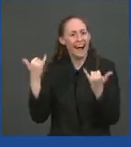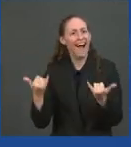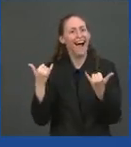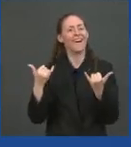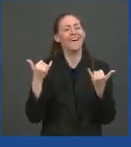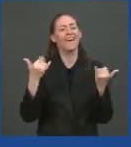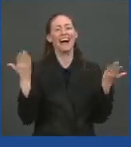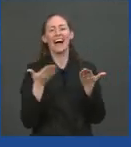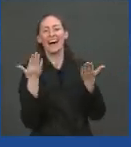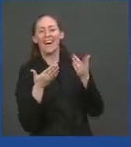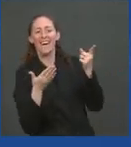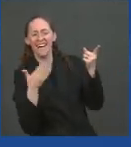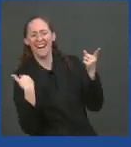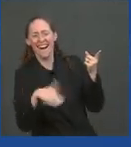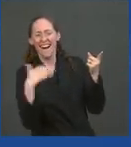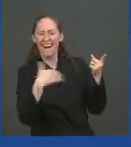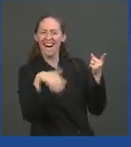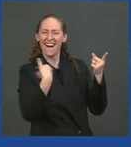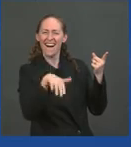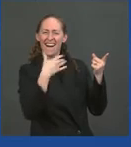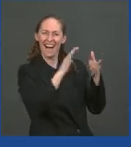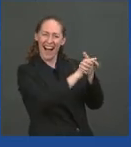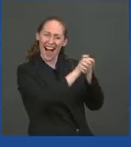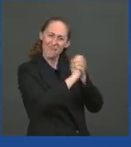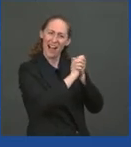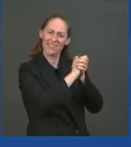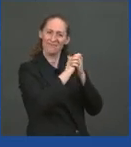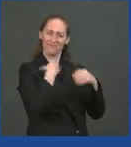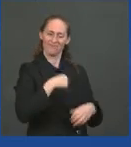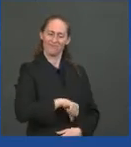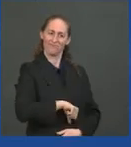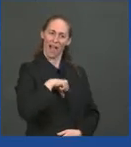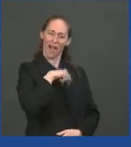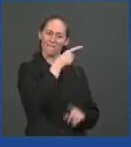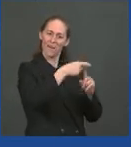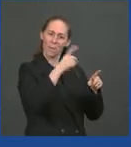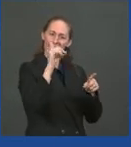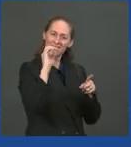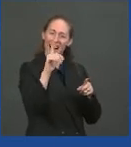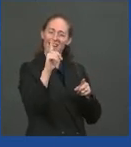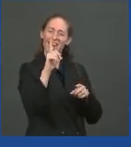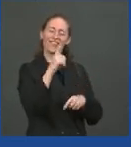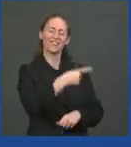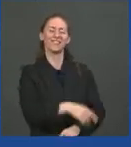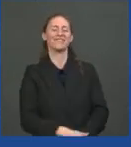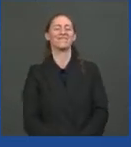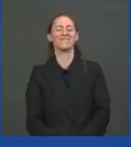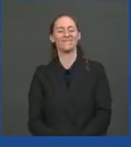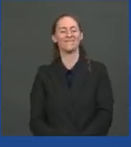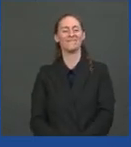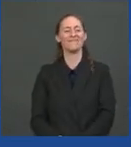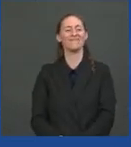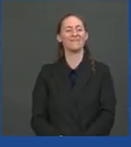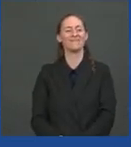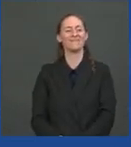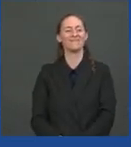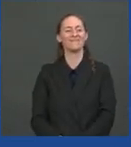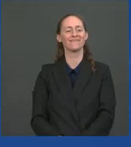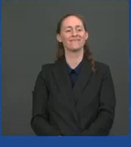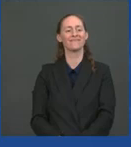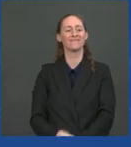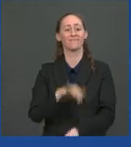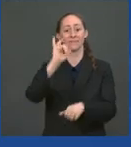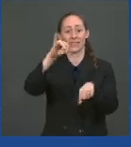Dante grew up in Newark, Delaware, attended a high school. I still like him anyway. There's 2 competing high schools, Catholic high schools in